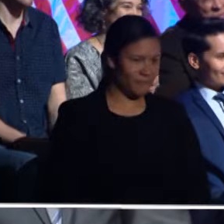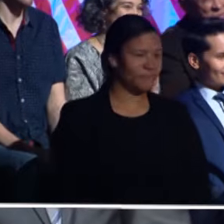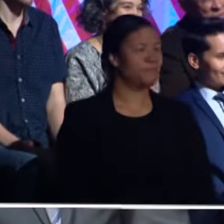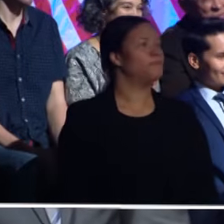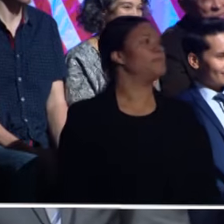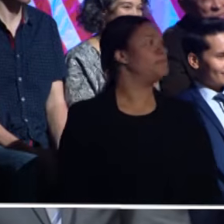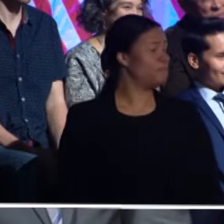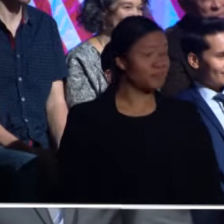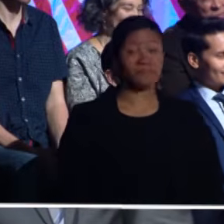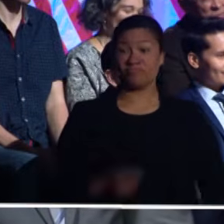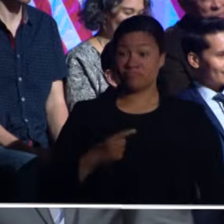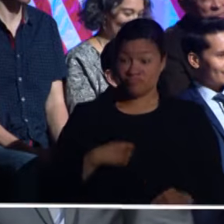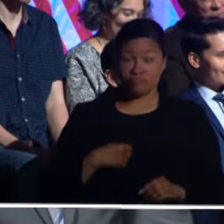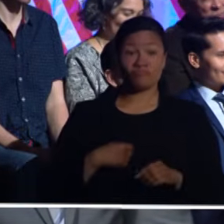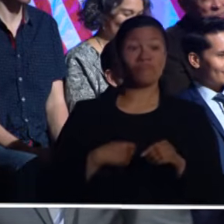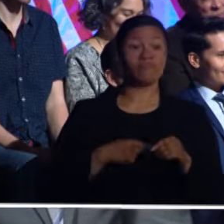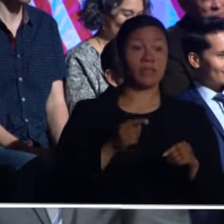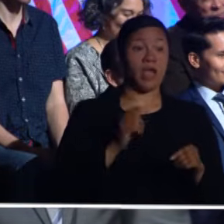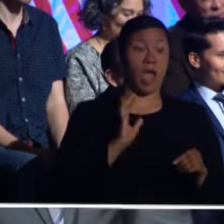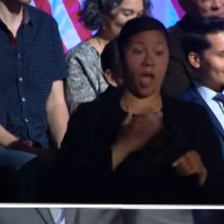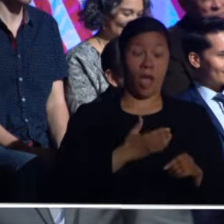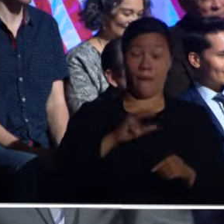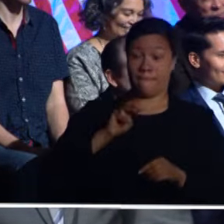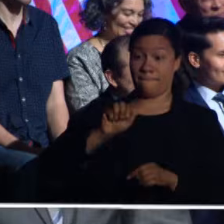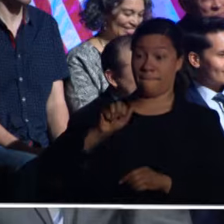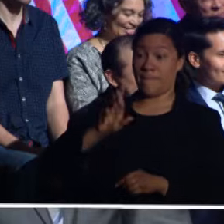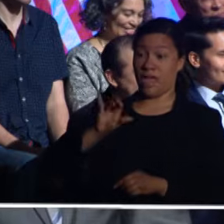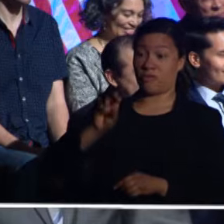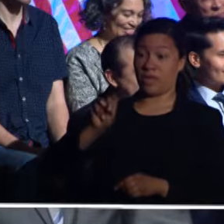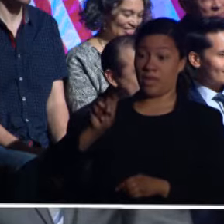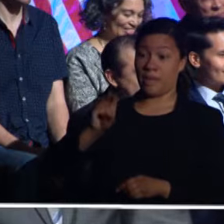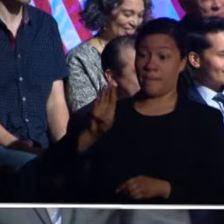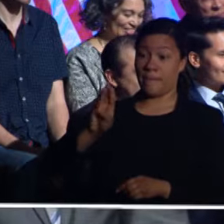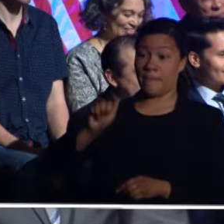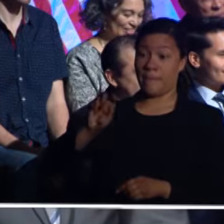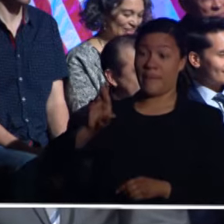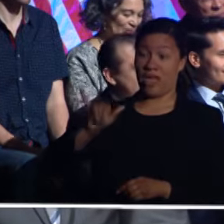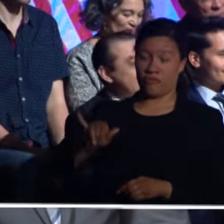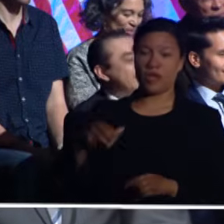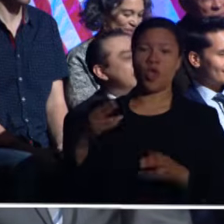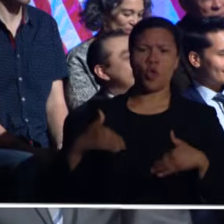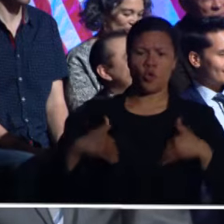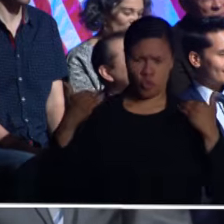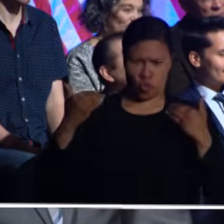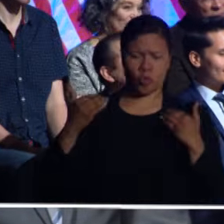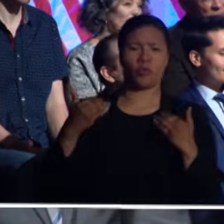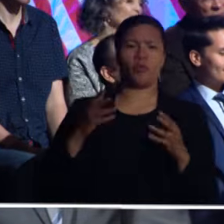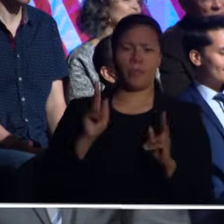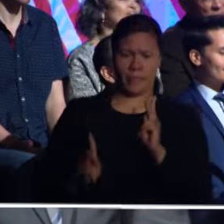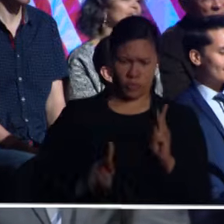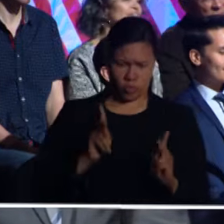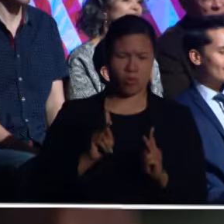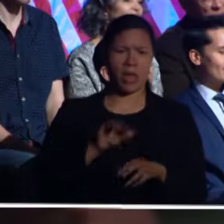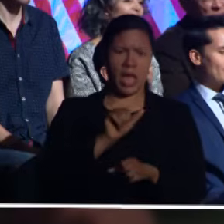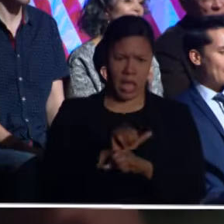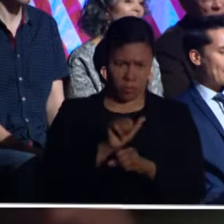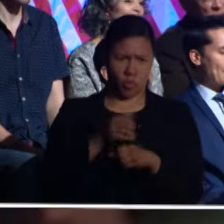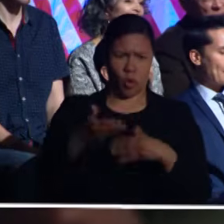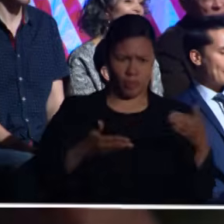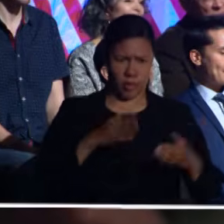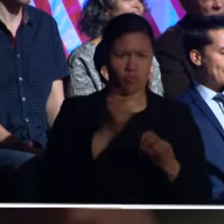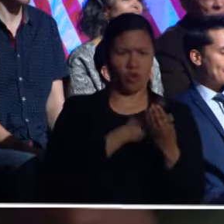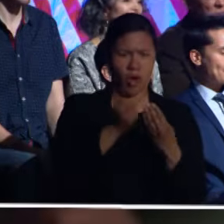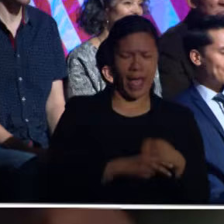And I expanded the Muriel Berry Youth Employment Program to include youth ages 22 through